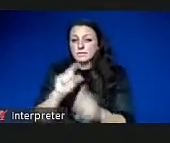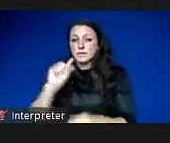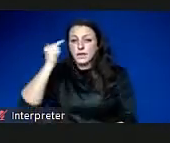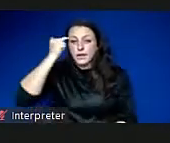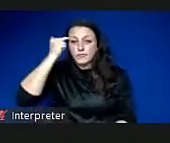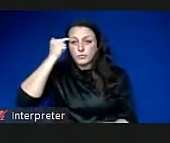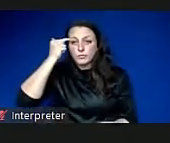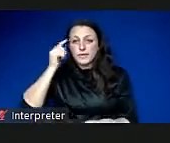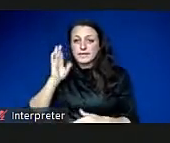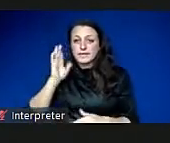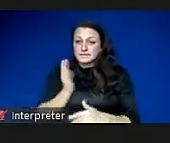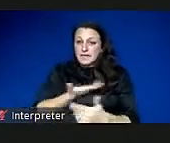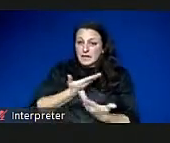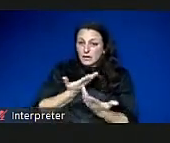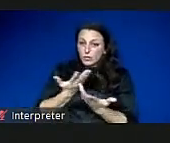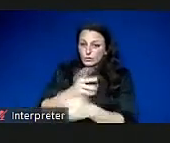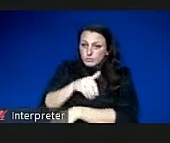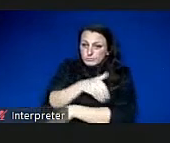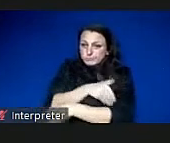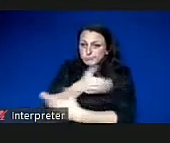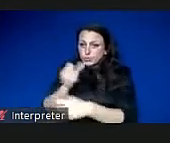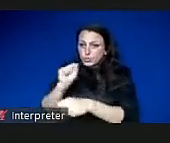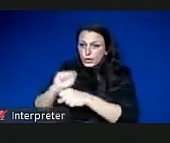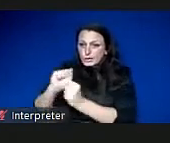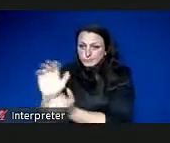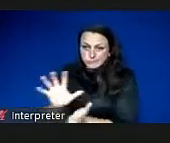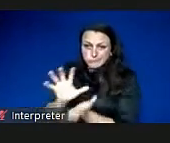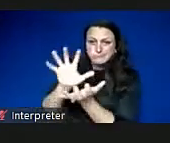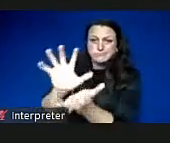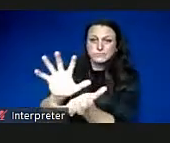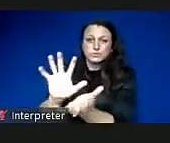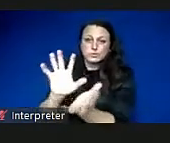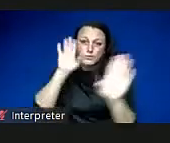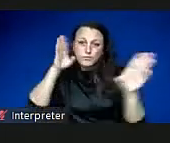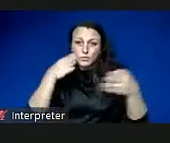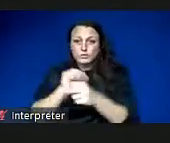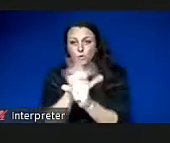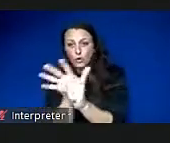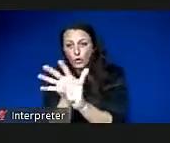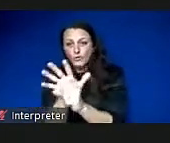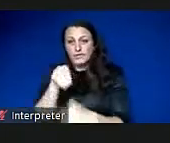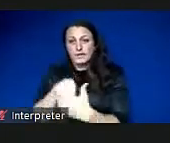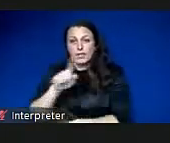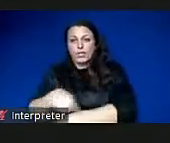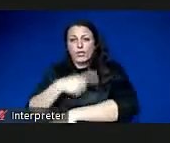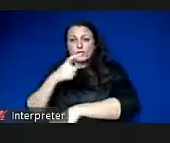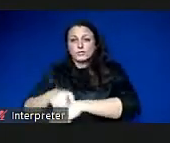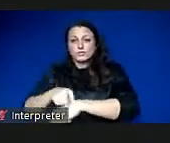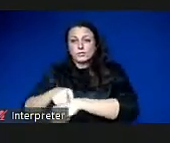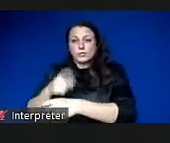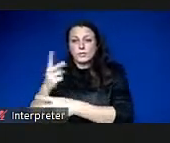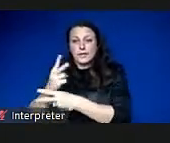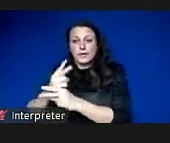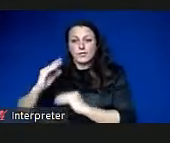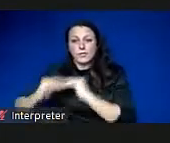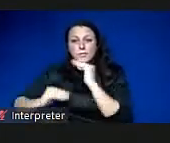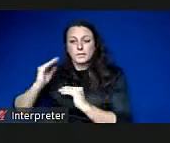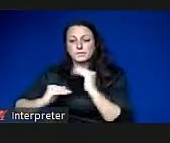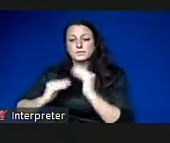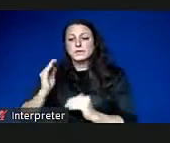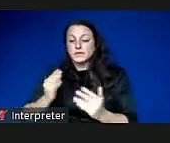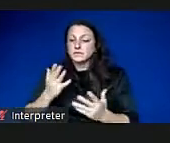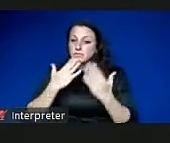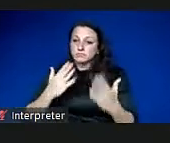force towards, addressing the impact of COVID in these long-term care settings. And thankfully, Governor Polis had the foresight